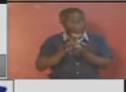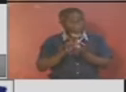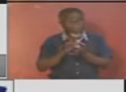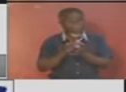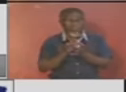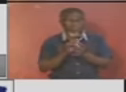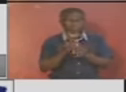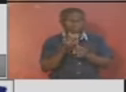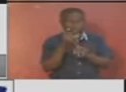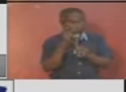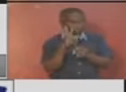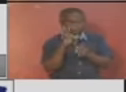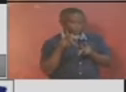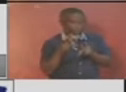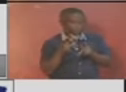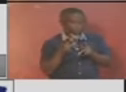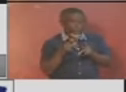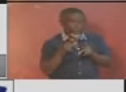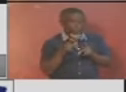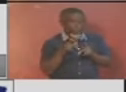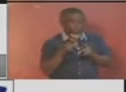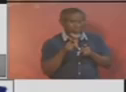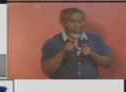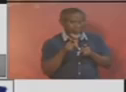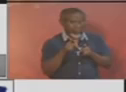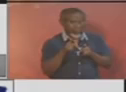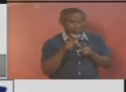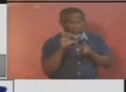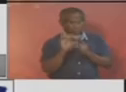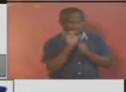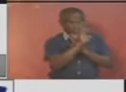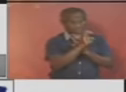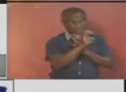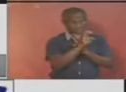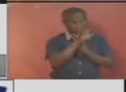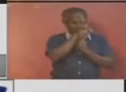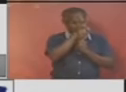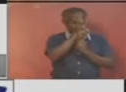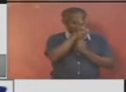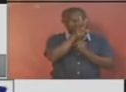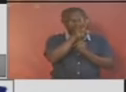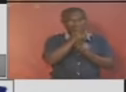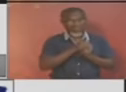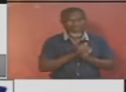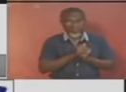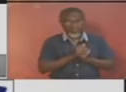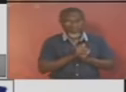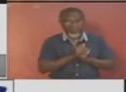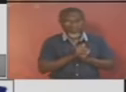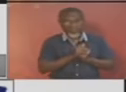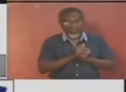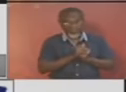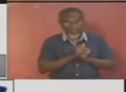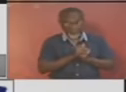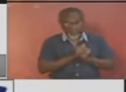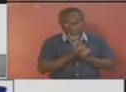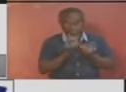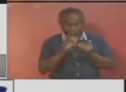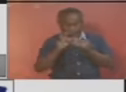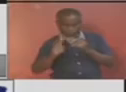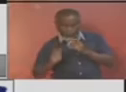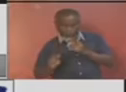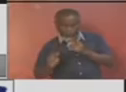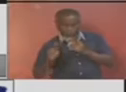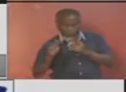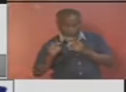4 persons. St. George East, there are 6. St. Andrew, St. David, 2 persons. We're going down to the River Mayaro. There's no